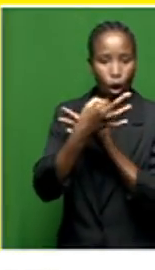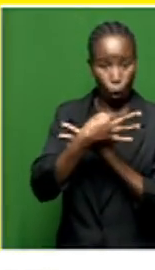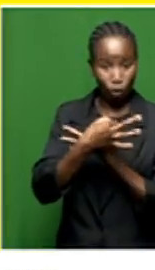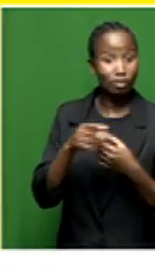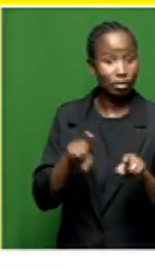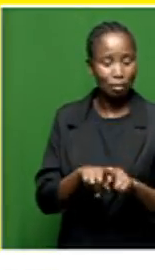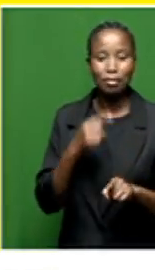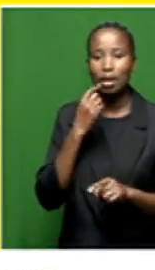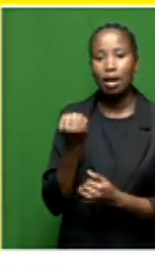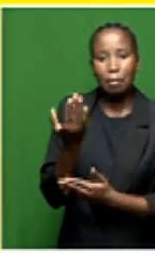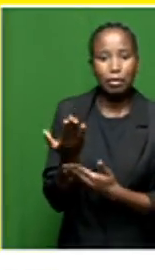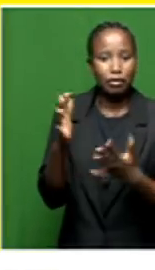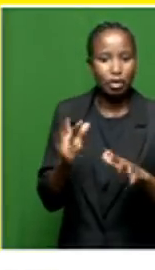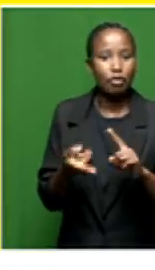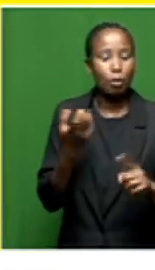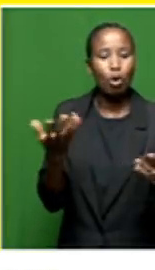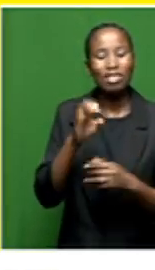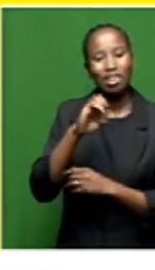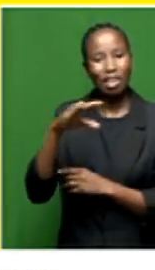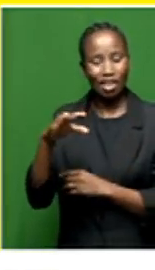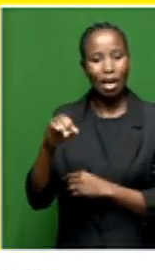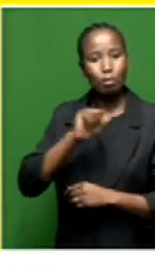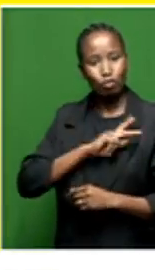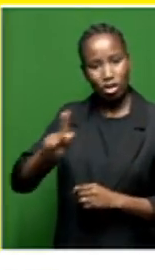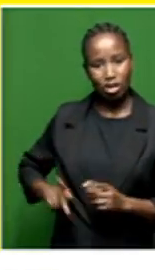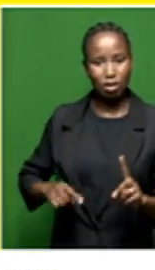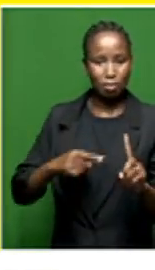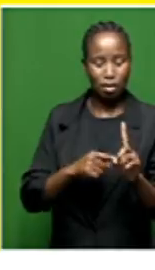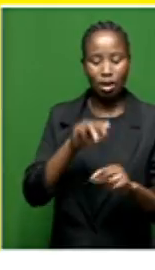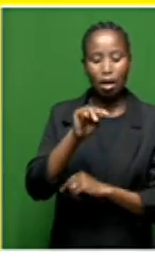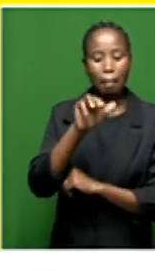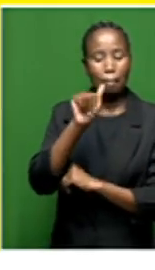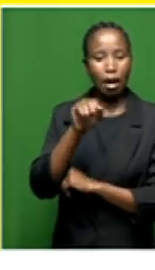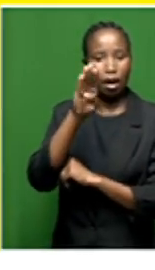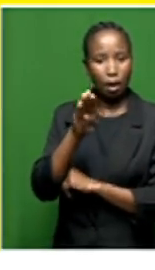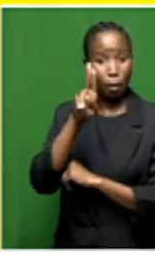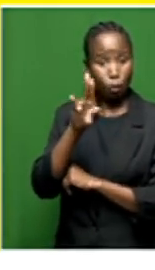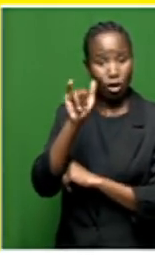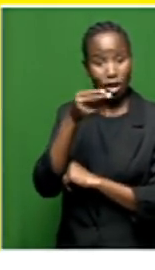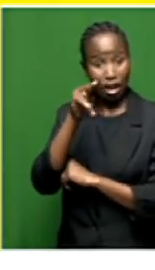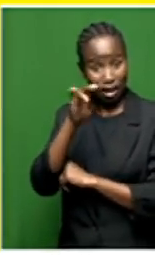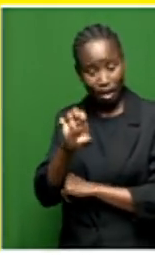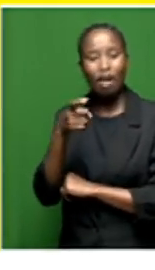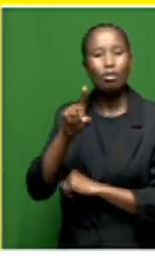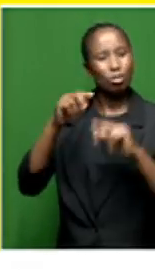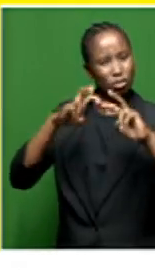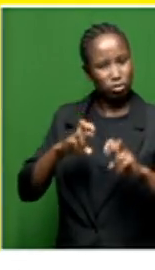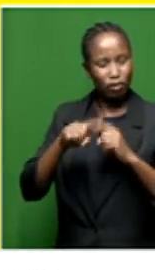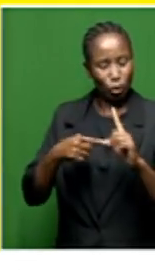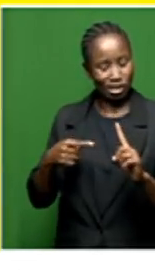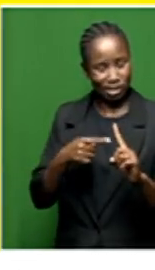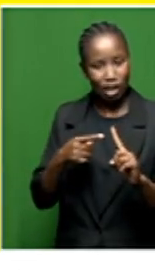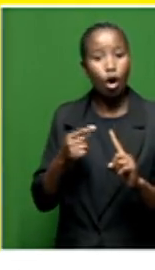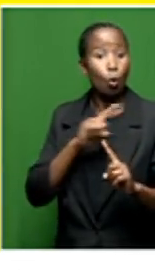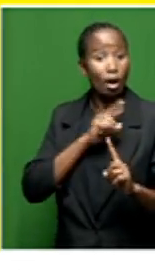the application brought by Eastern Cape Premier Oscar Mabuyane to interdict an investigation against him. Now, Mabuyane filed an